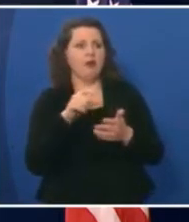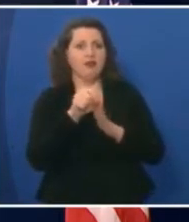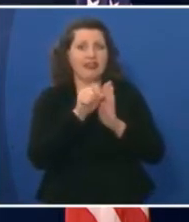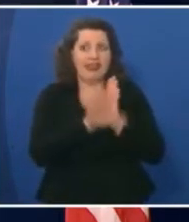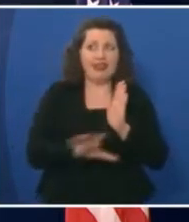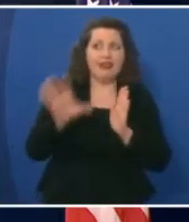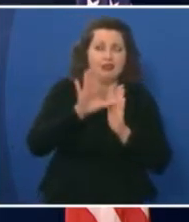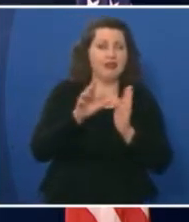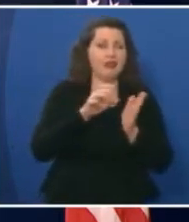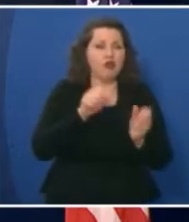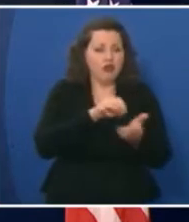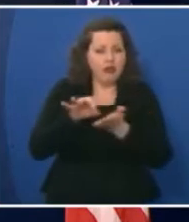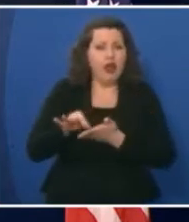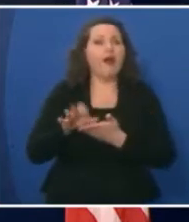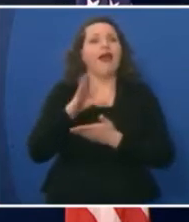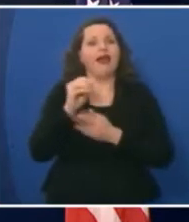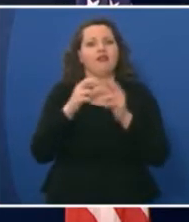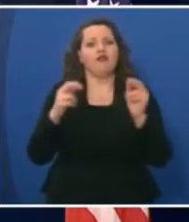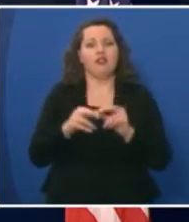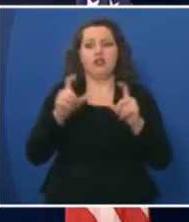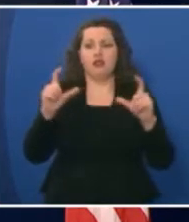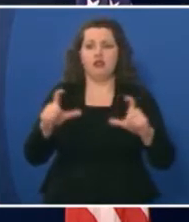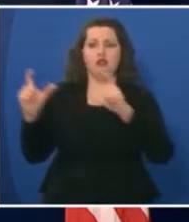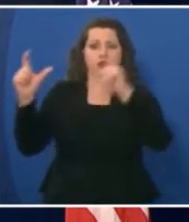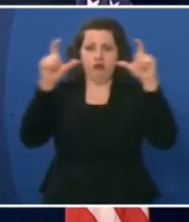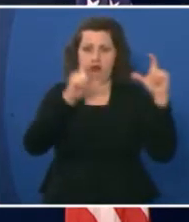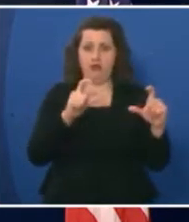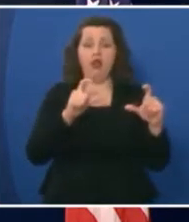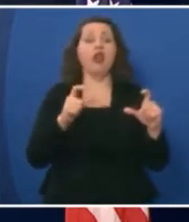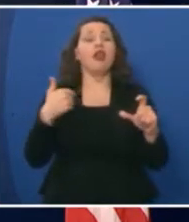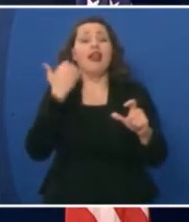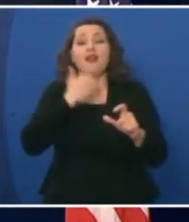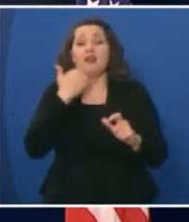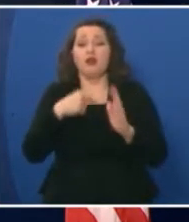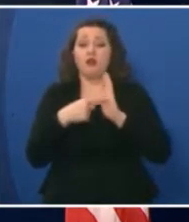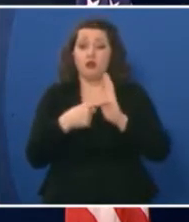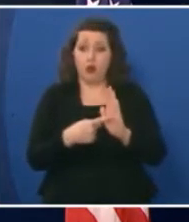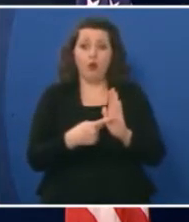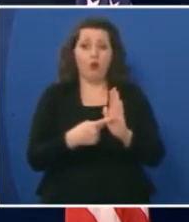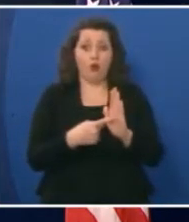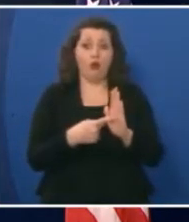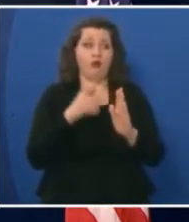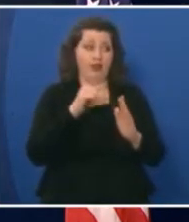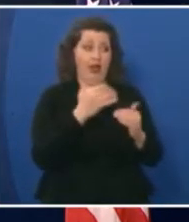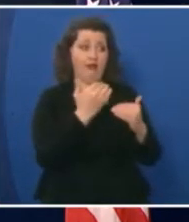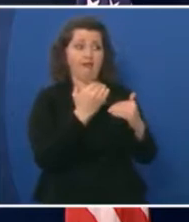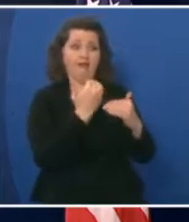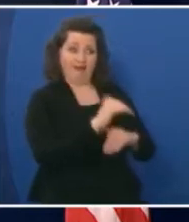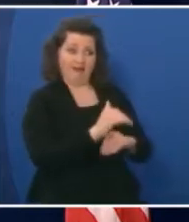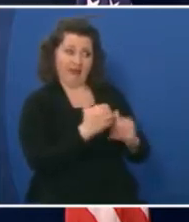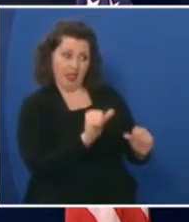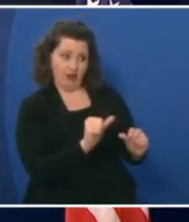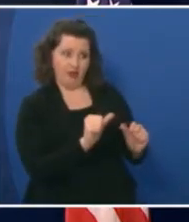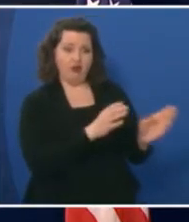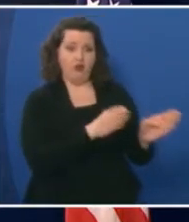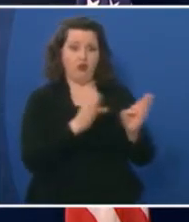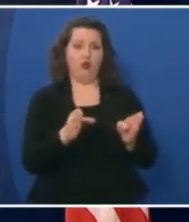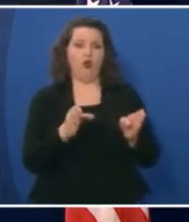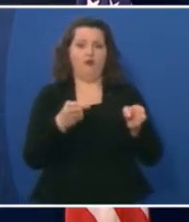and within the 6 regions. And we have demonstrated on a daily basis as we moved from mitigation to containing